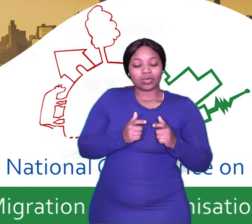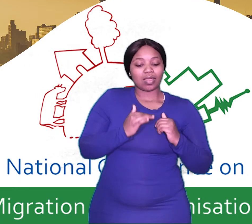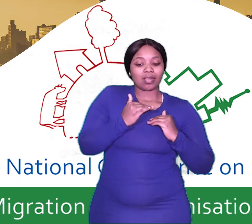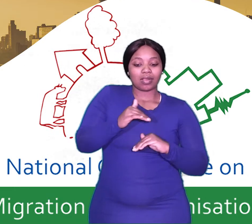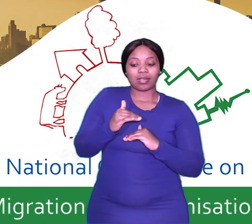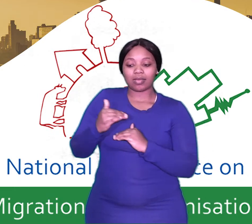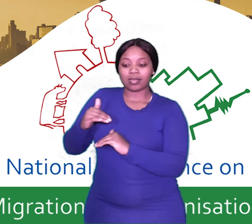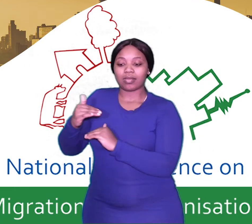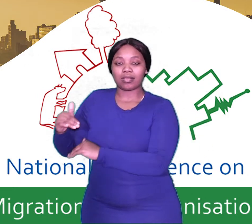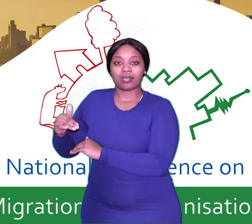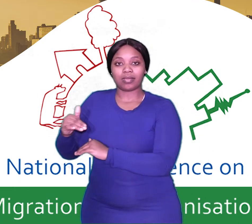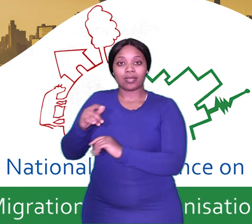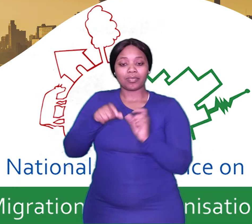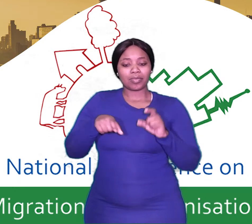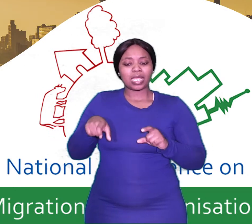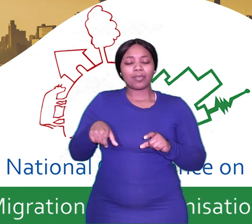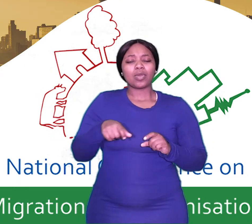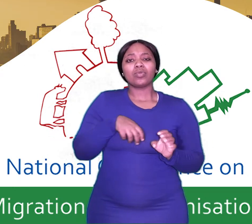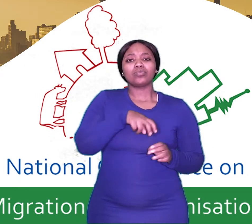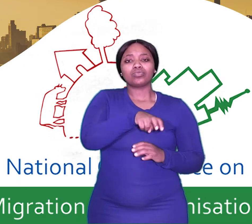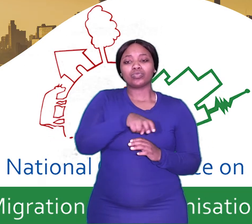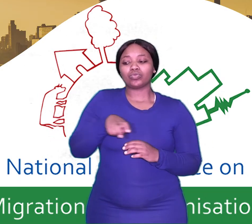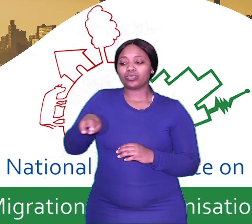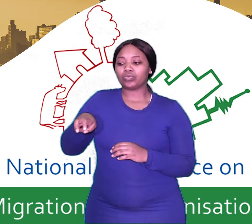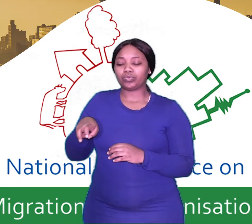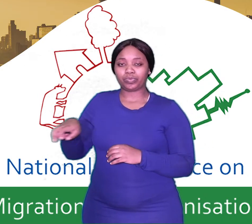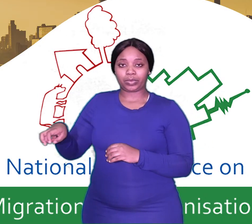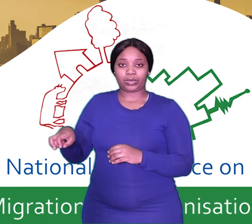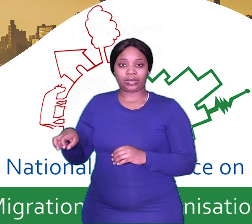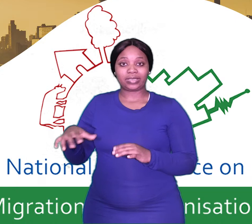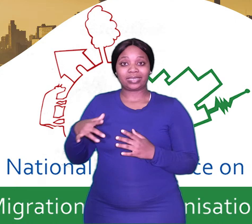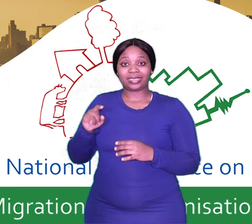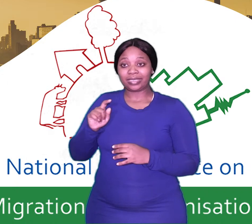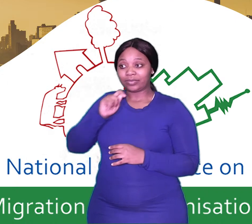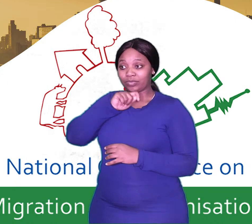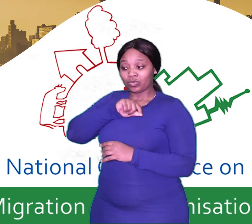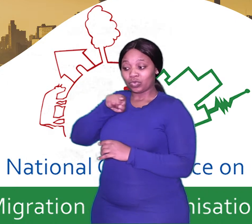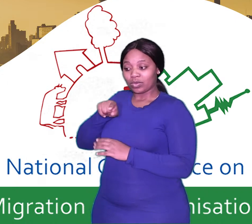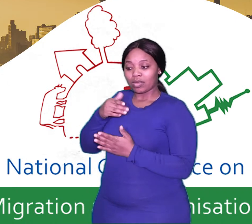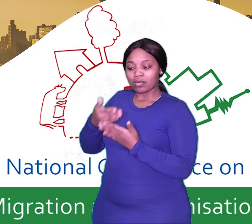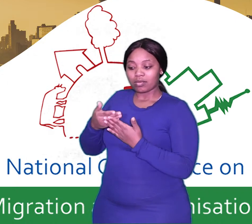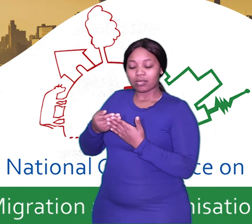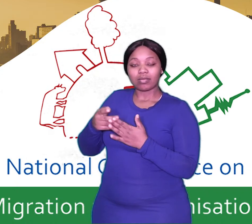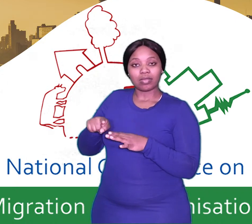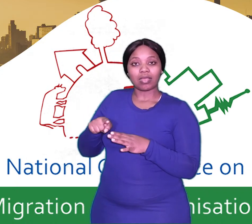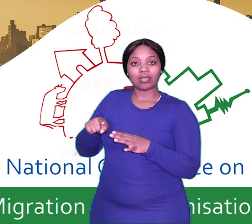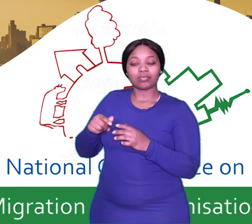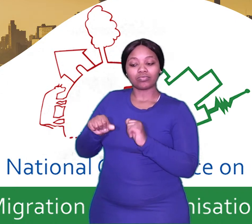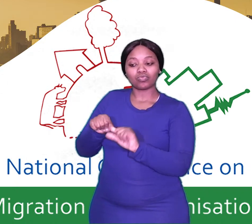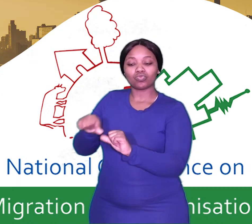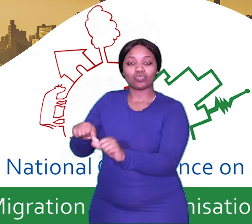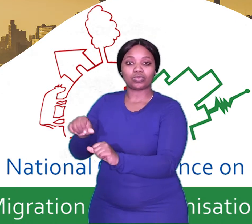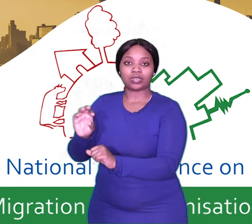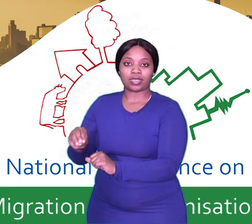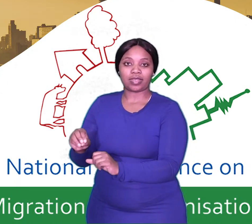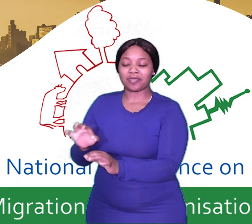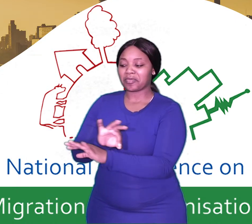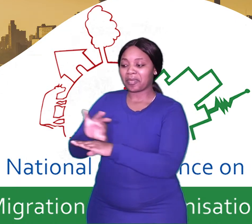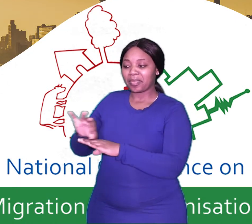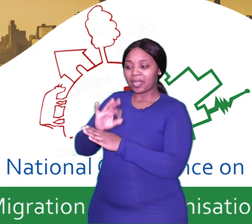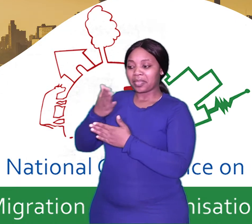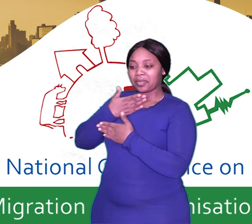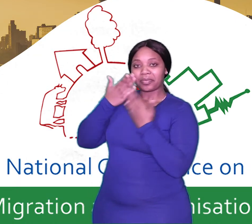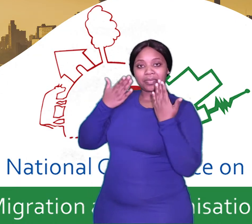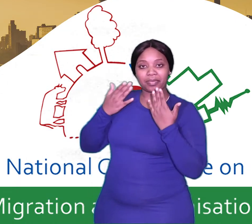restricting the movement of people, which can have unintended consequences. The second question, which is also